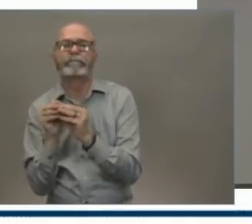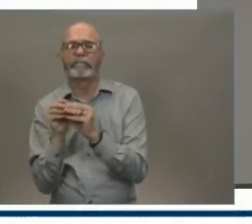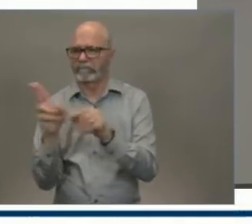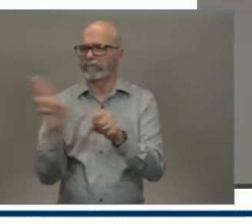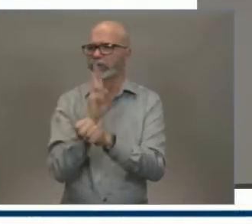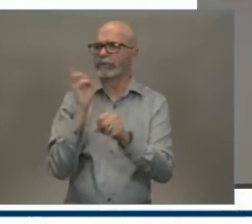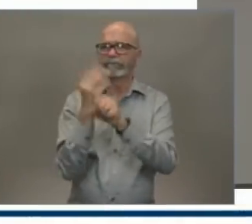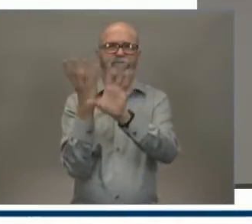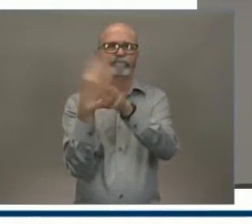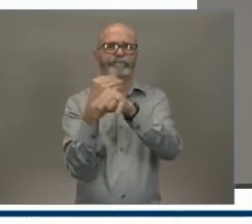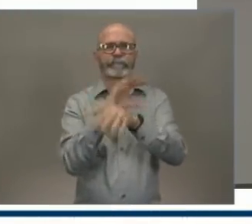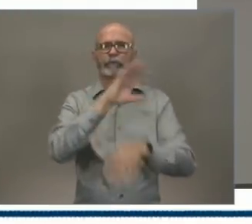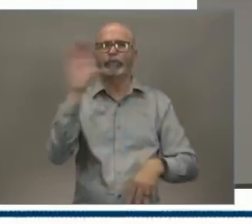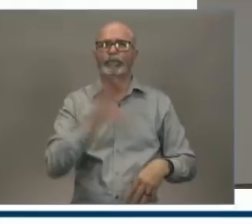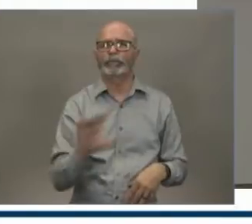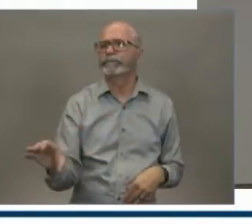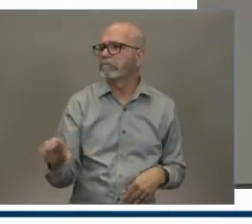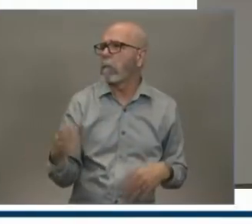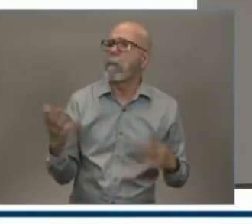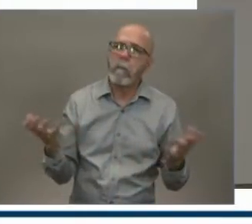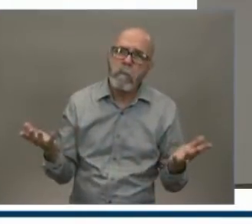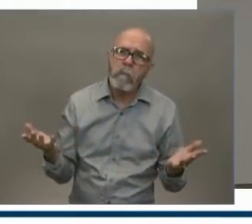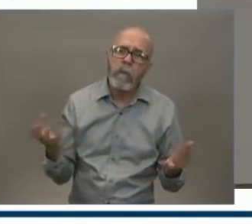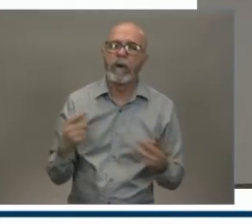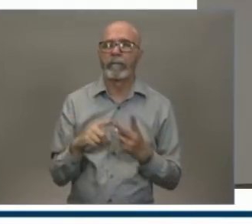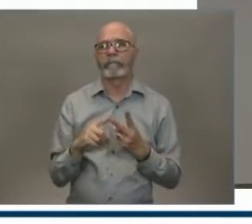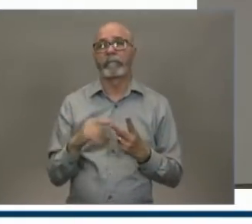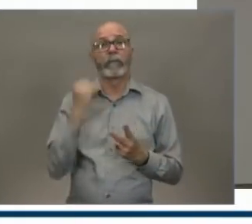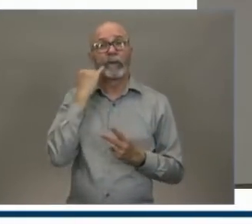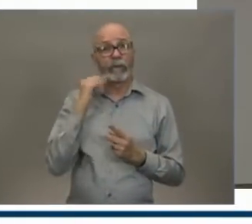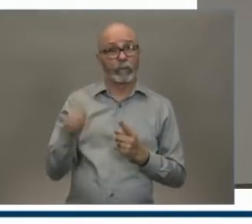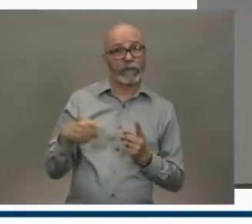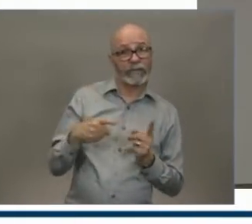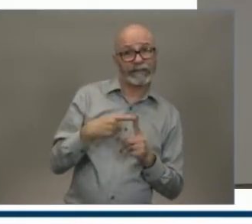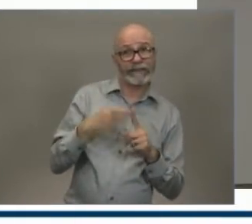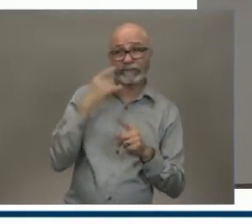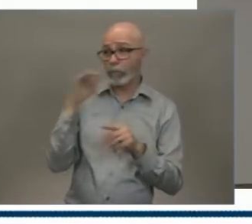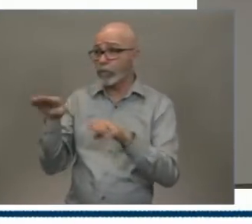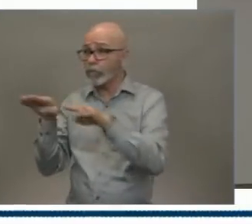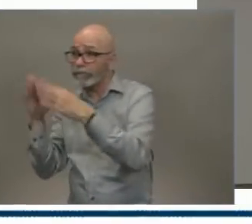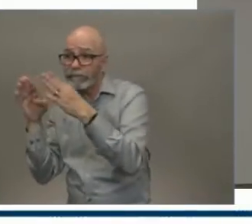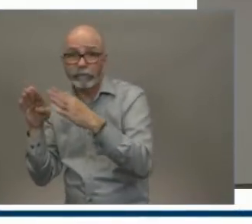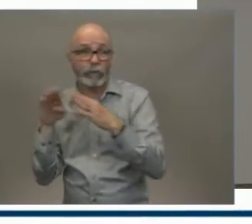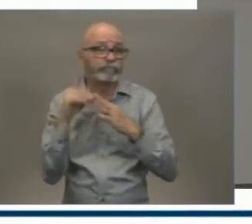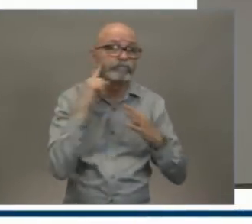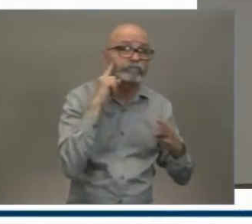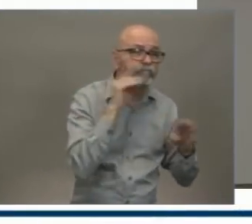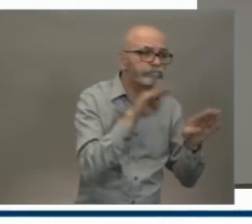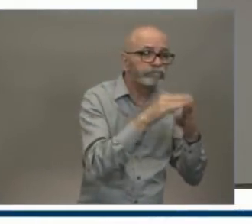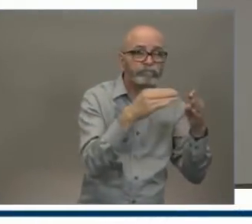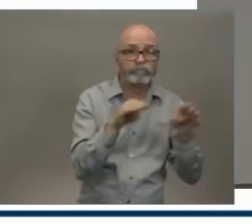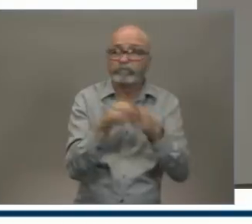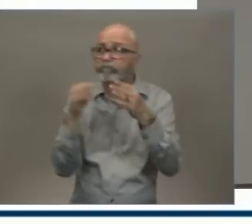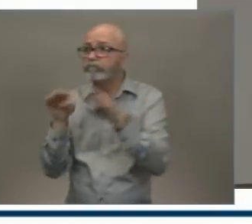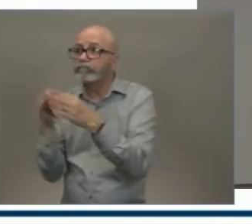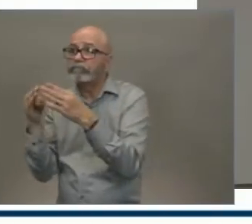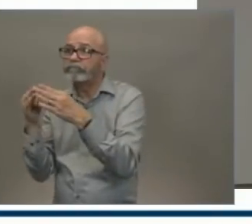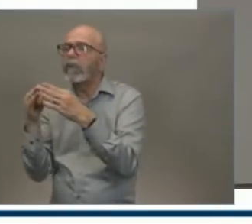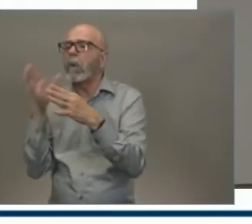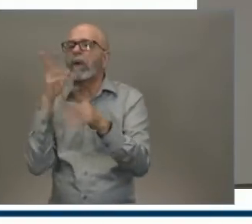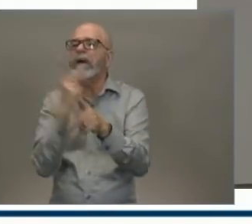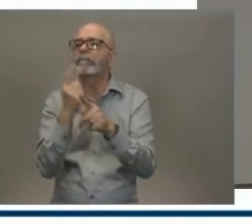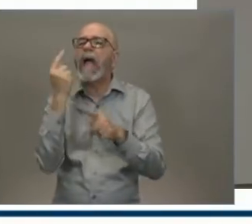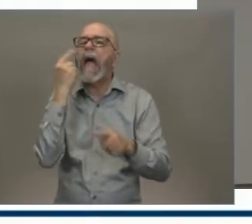As we're able to slowly open things up, as we continue to look at things, certainly as we open that when we're able to open